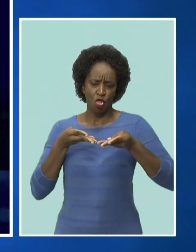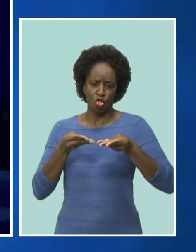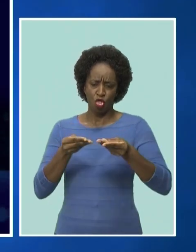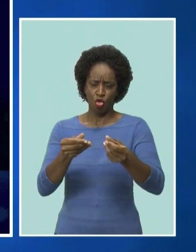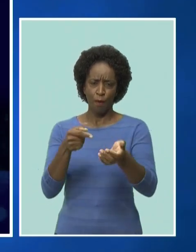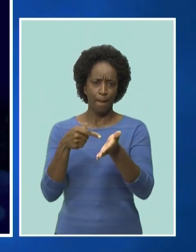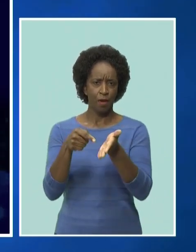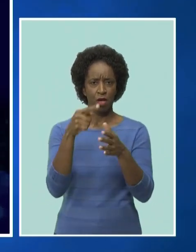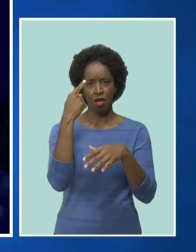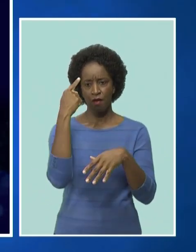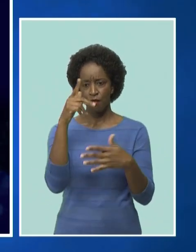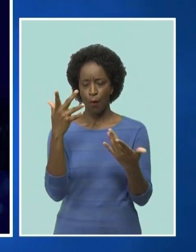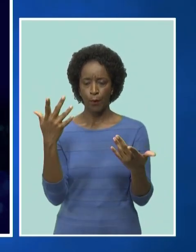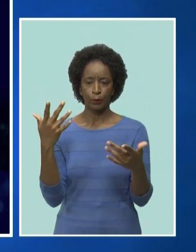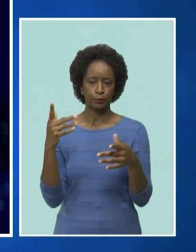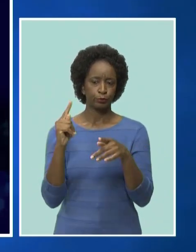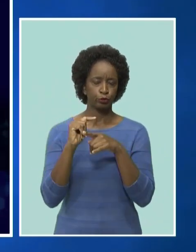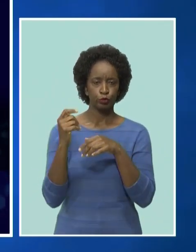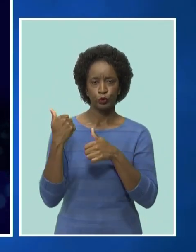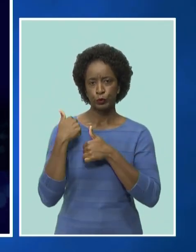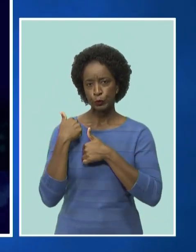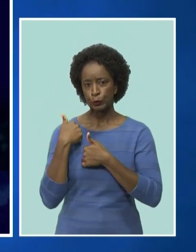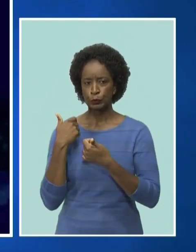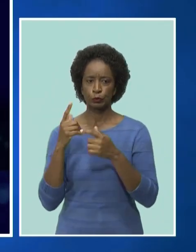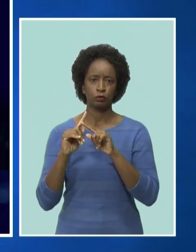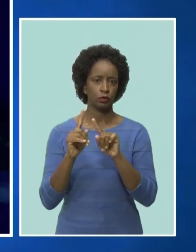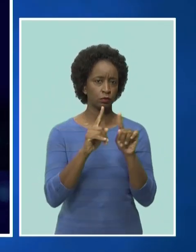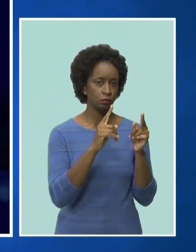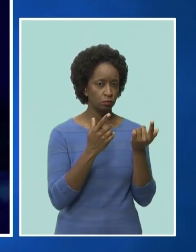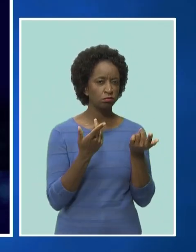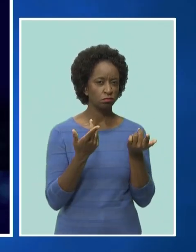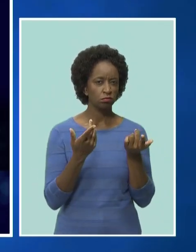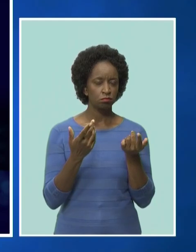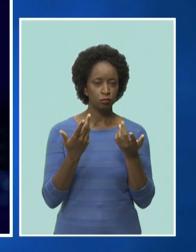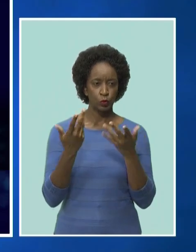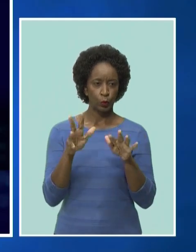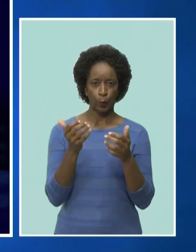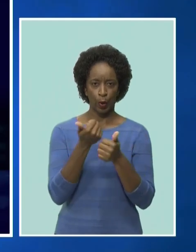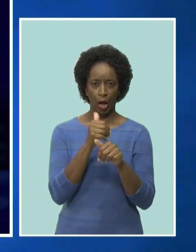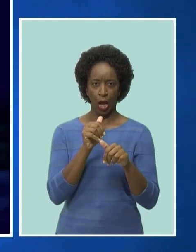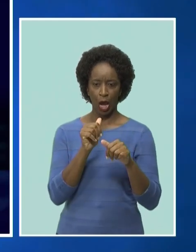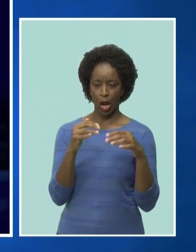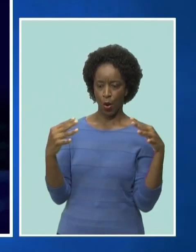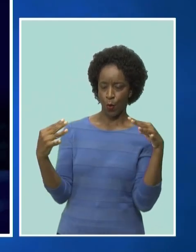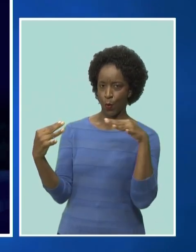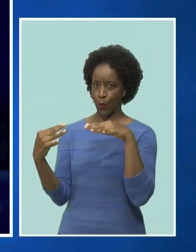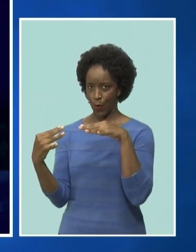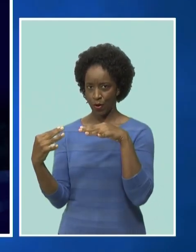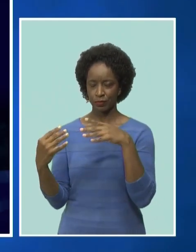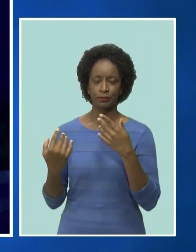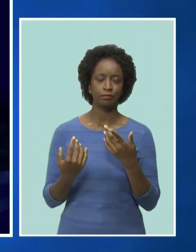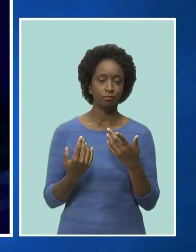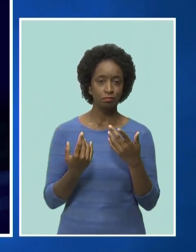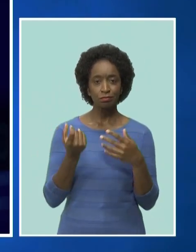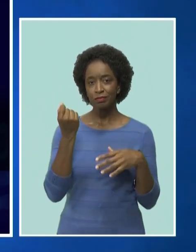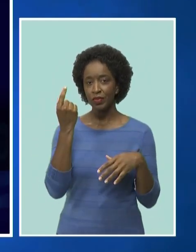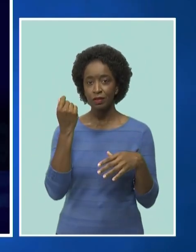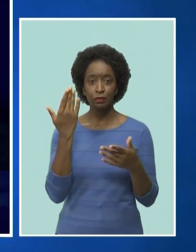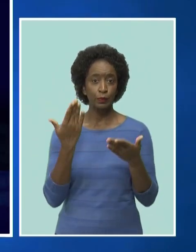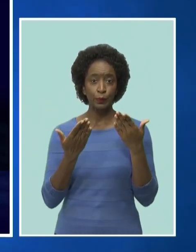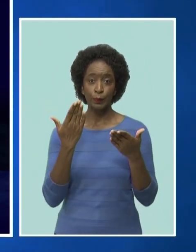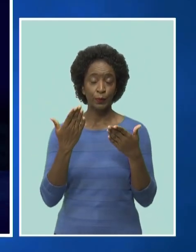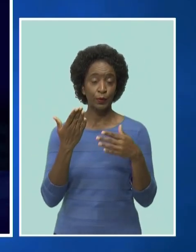borders. But we are more linked to get a cyber attack against critical infrastructure such as water,